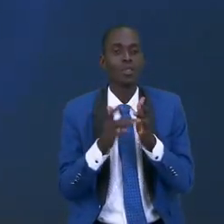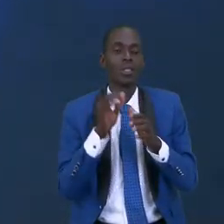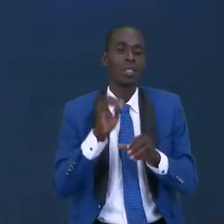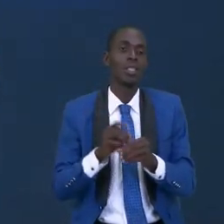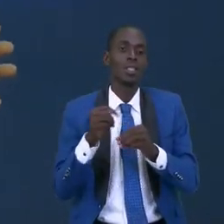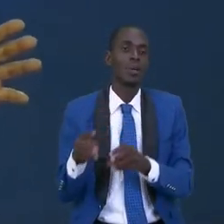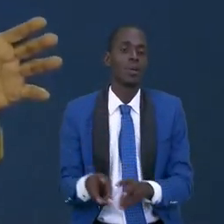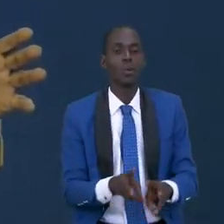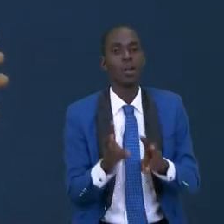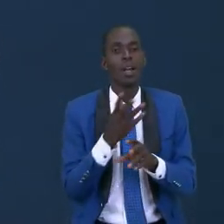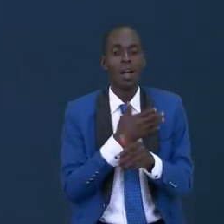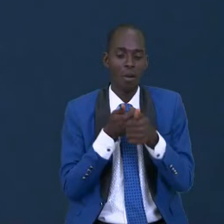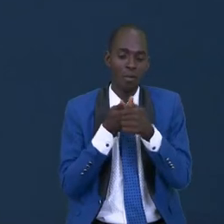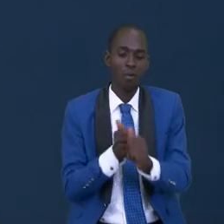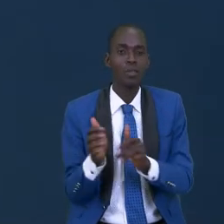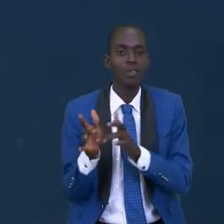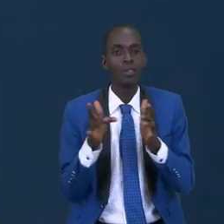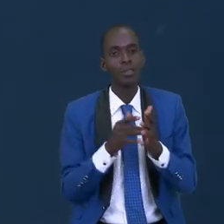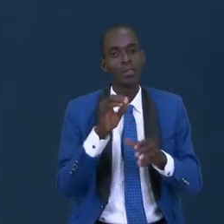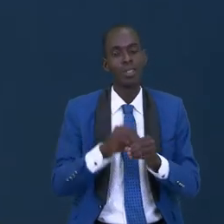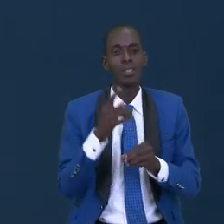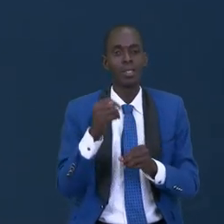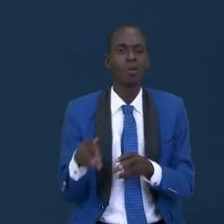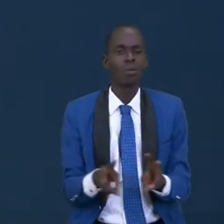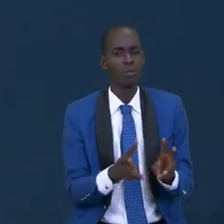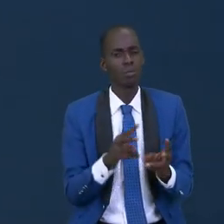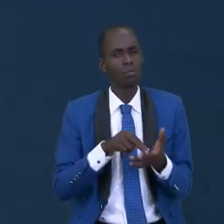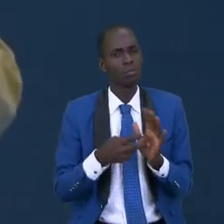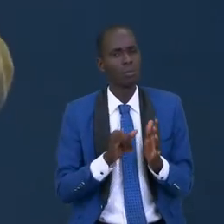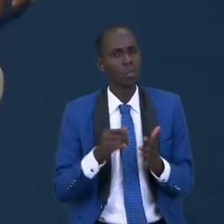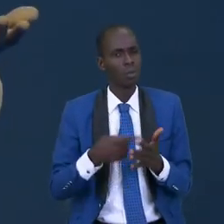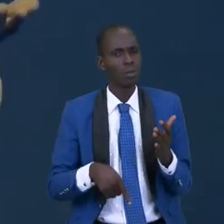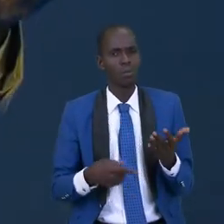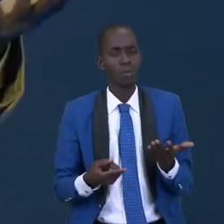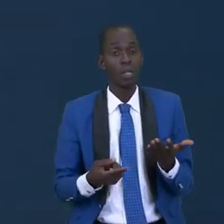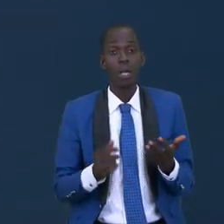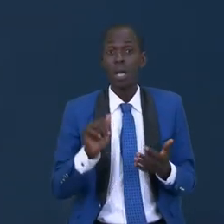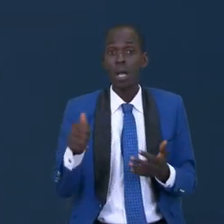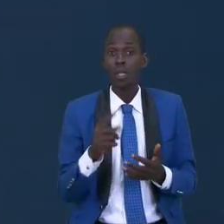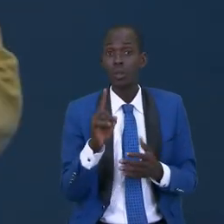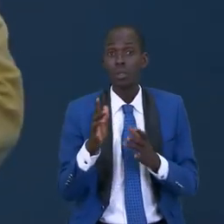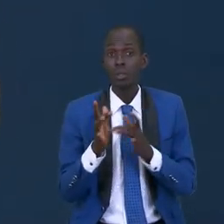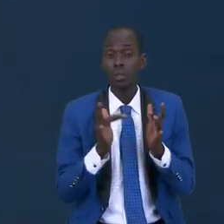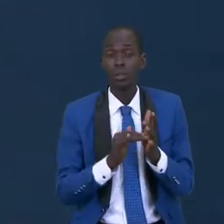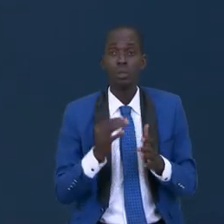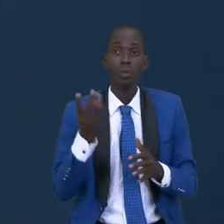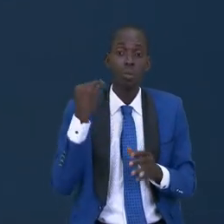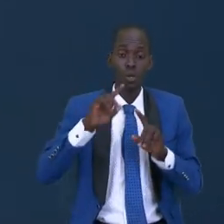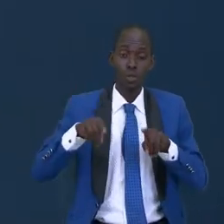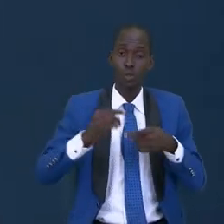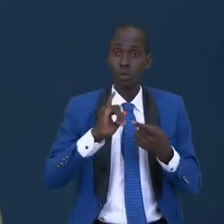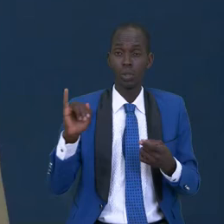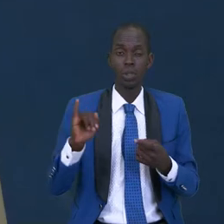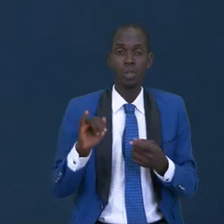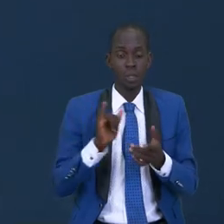And followed Jesus in the way. What does that mean? Anywhere Jesus was going, he